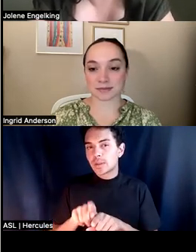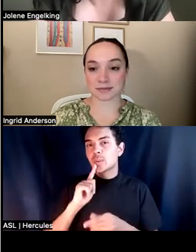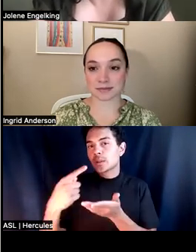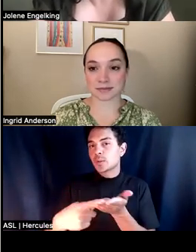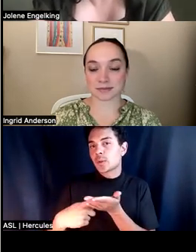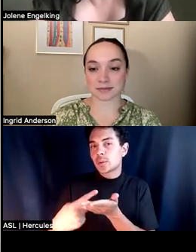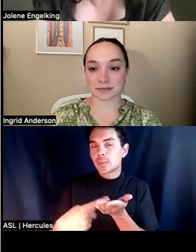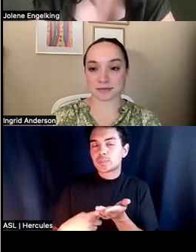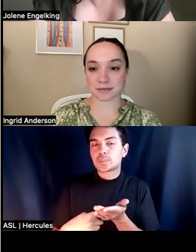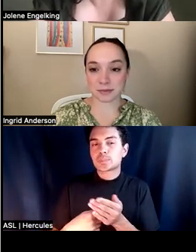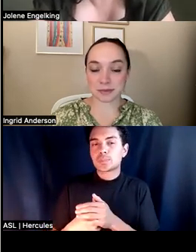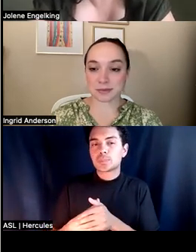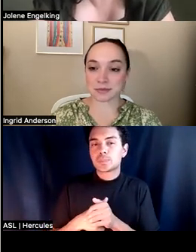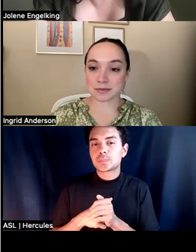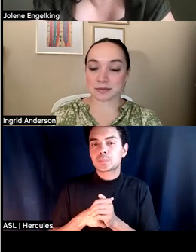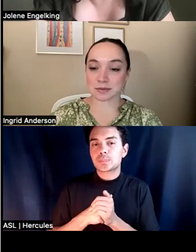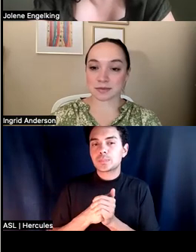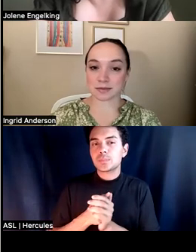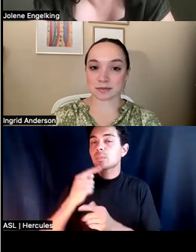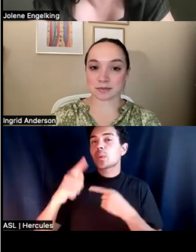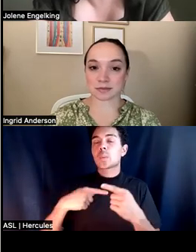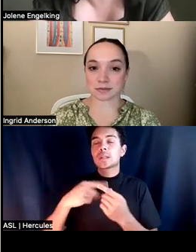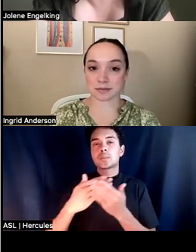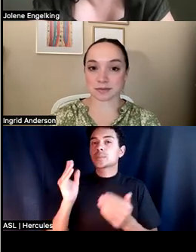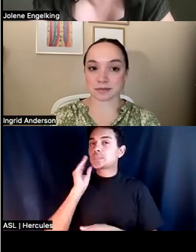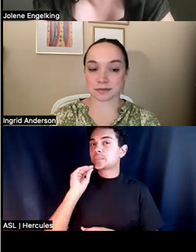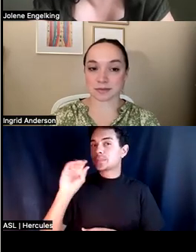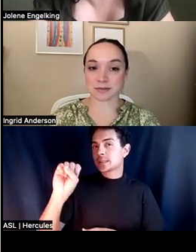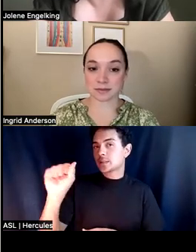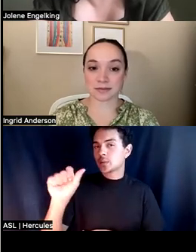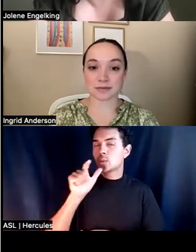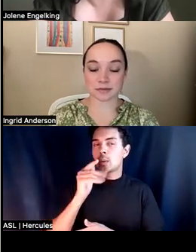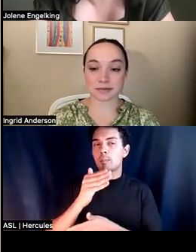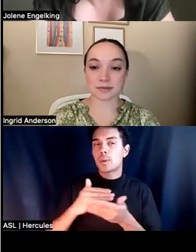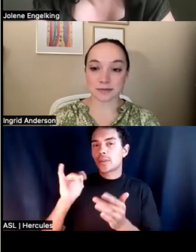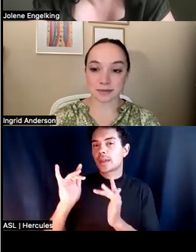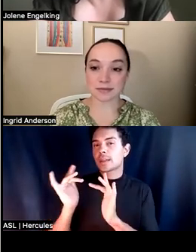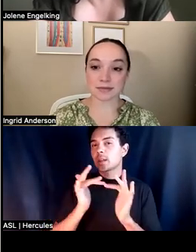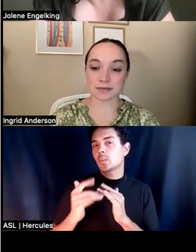about, well, when somebody has been sexually assaulted, who is part of that network of support?